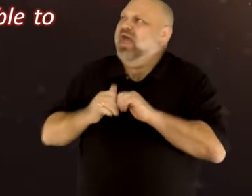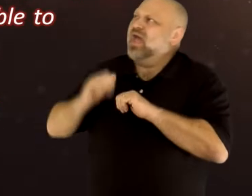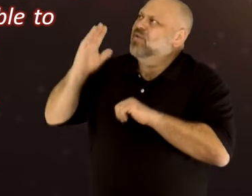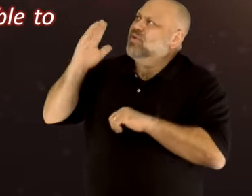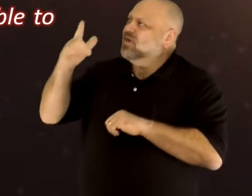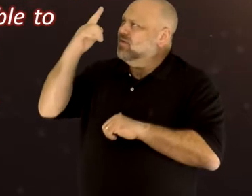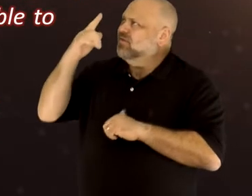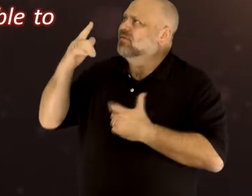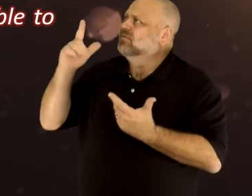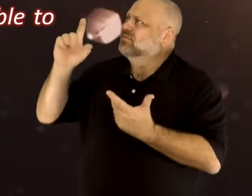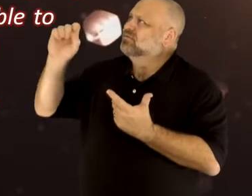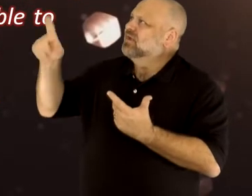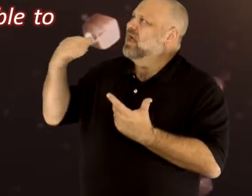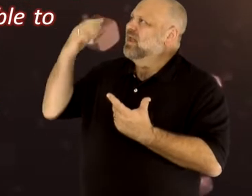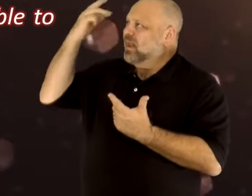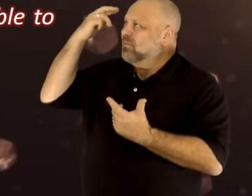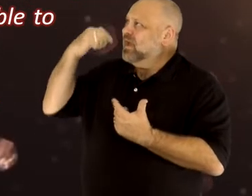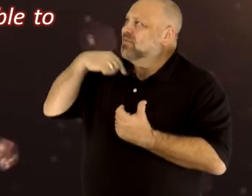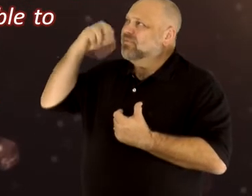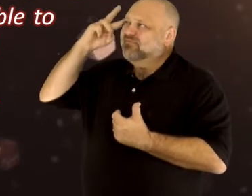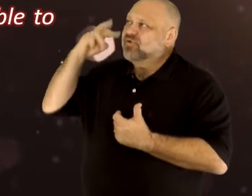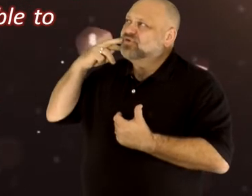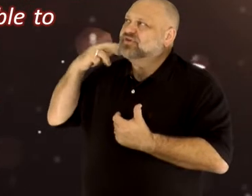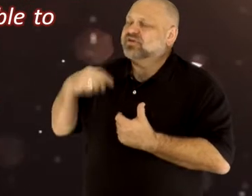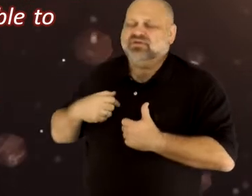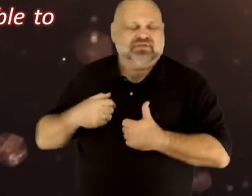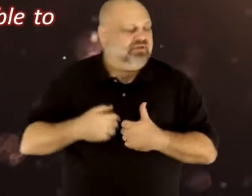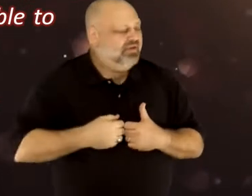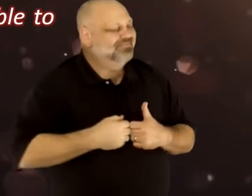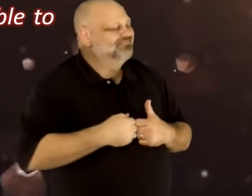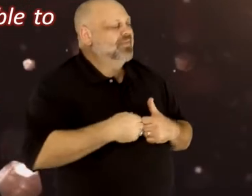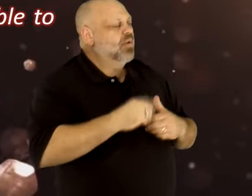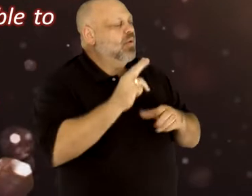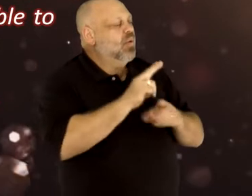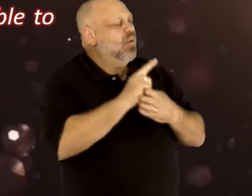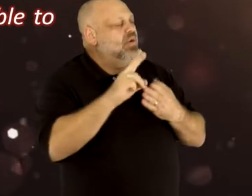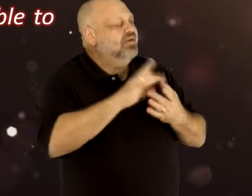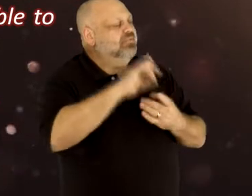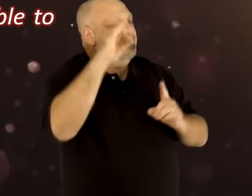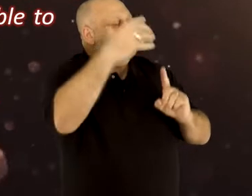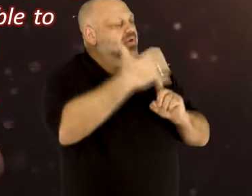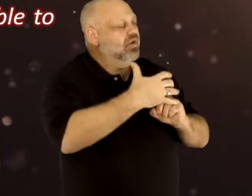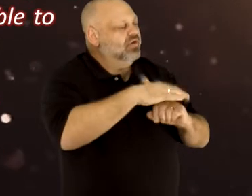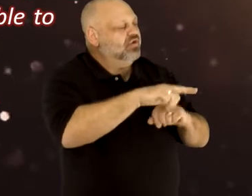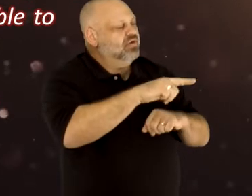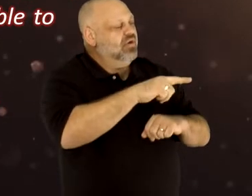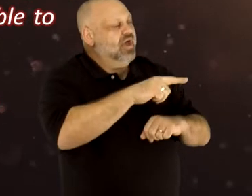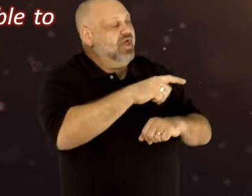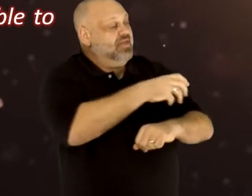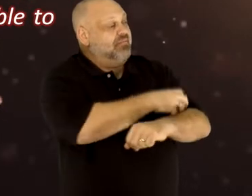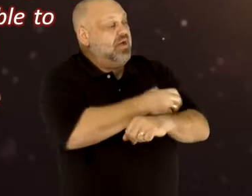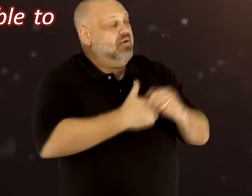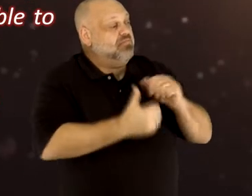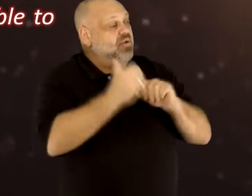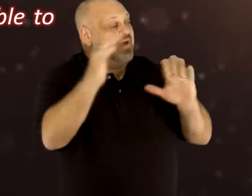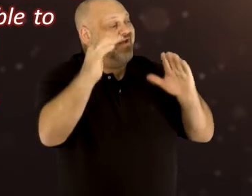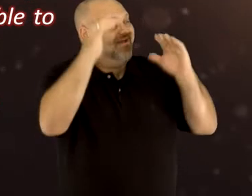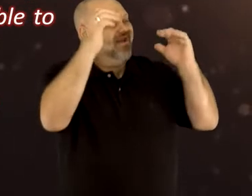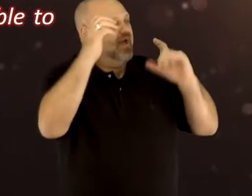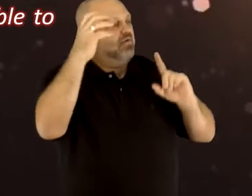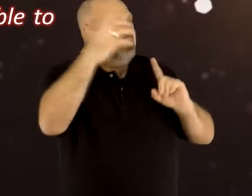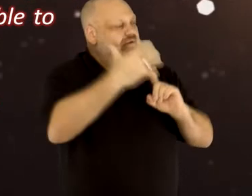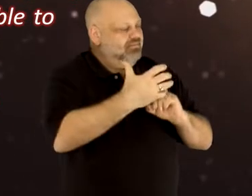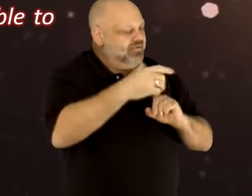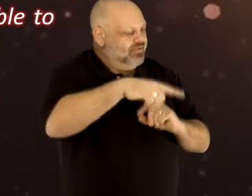am a virgin." And the angel answered, "The Holy Spirit will come upon you, and the power of the Most High will overshadow